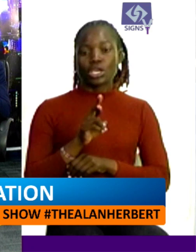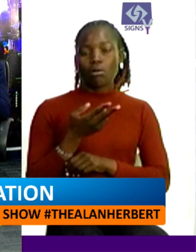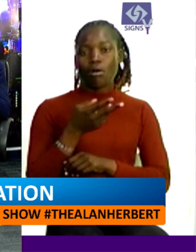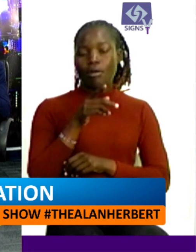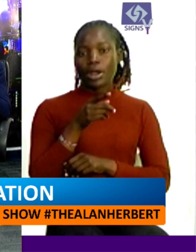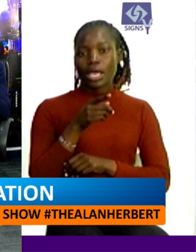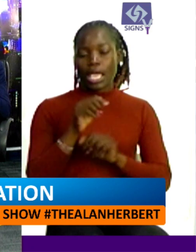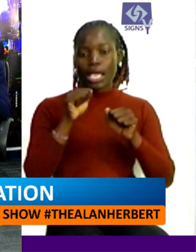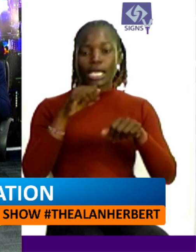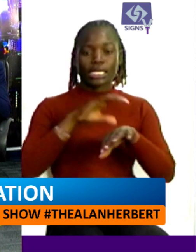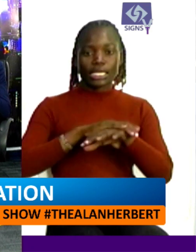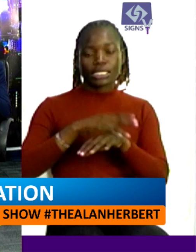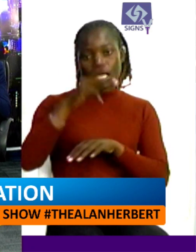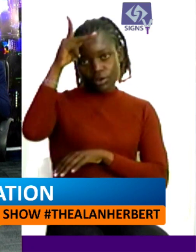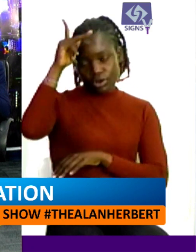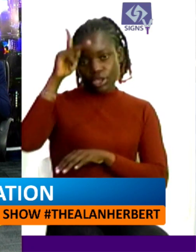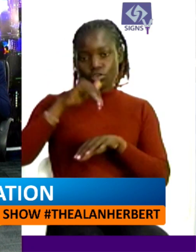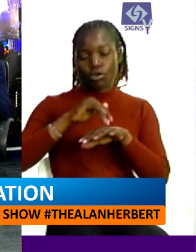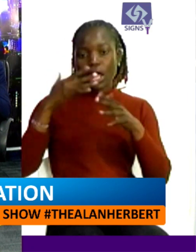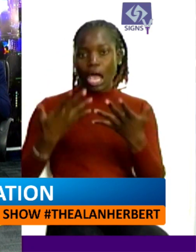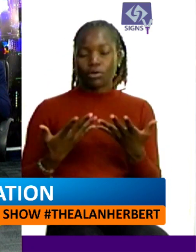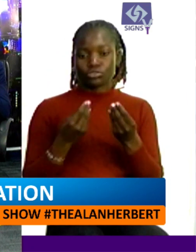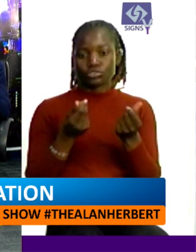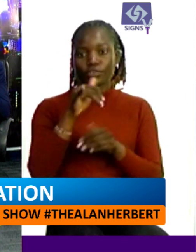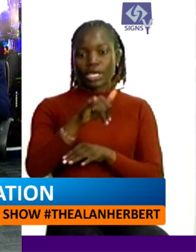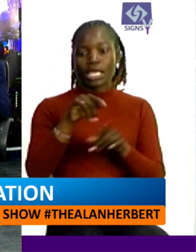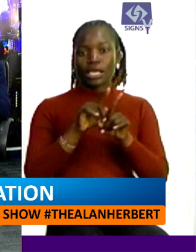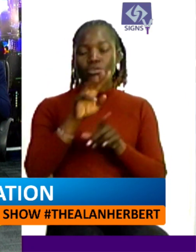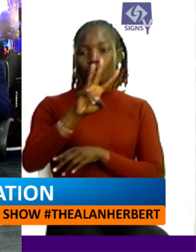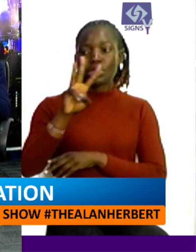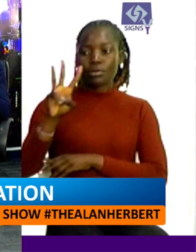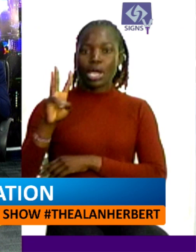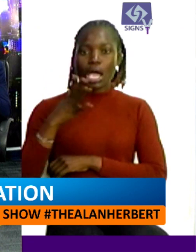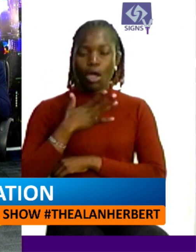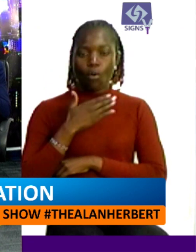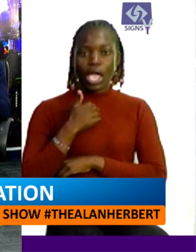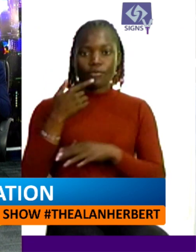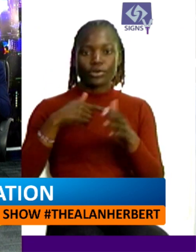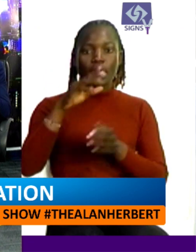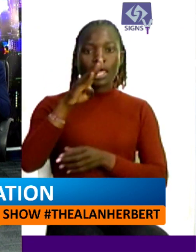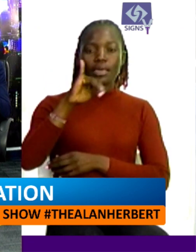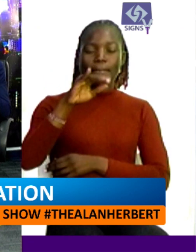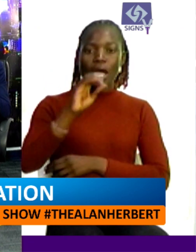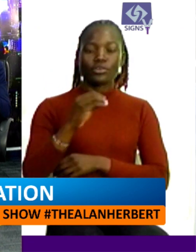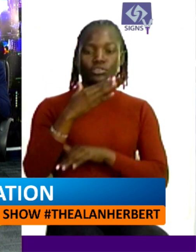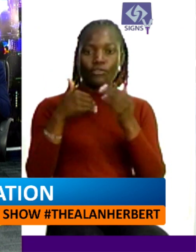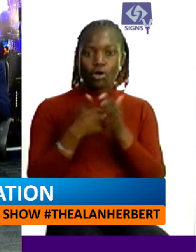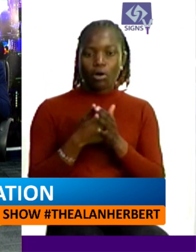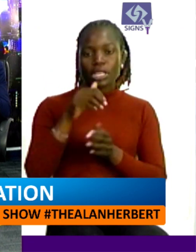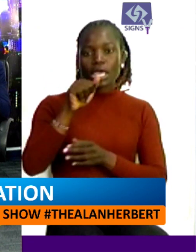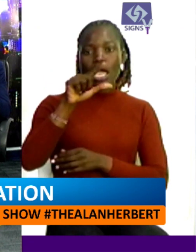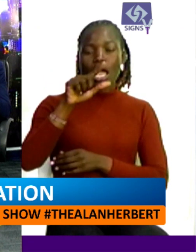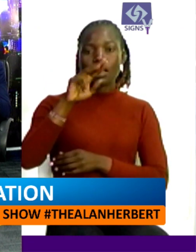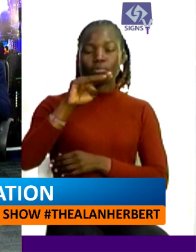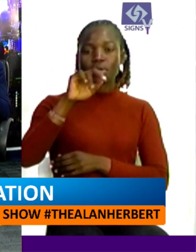gain knowledge on how to go about it. At the same time, in our website we have the bios of all the alumni and also their